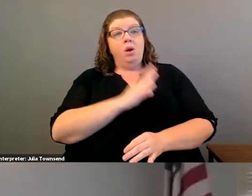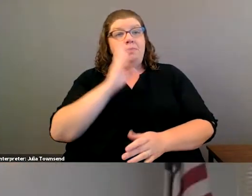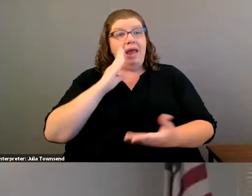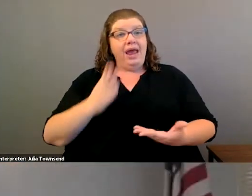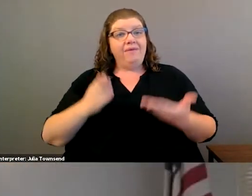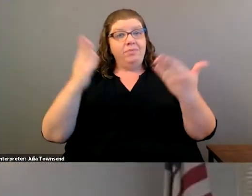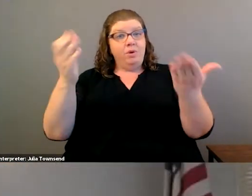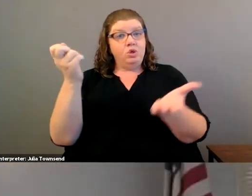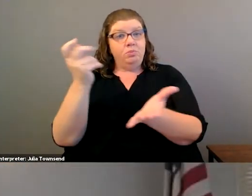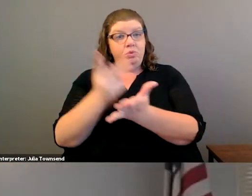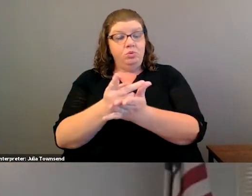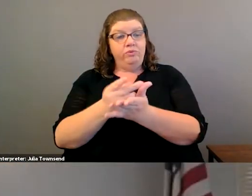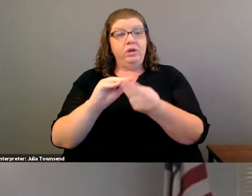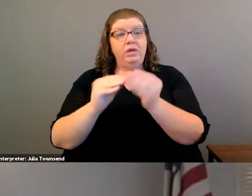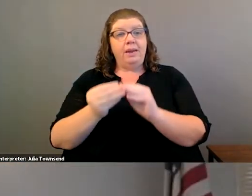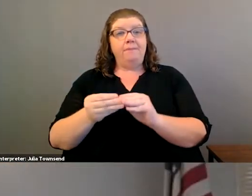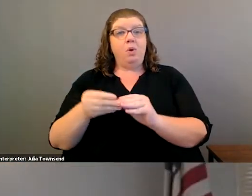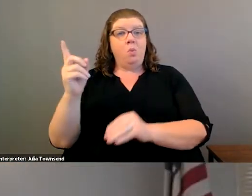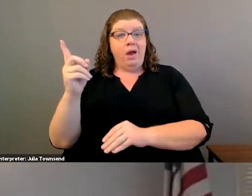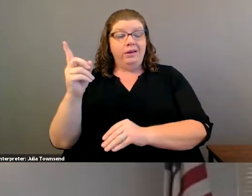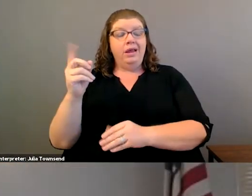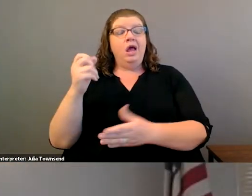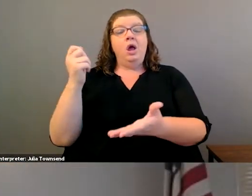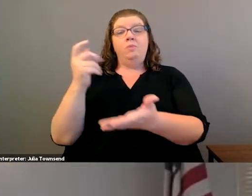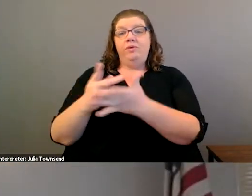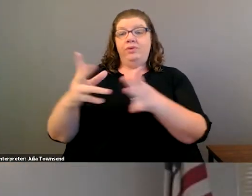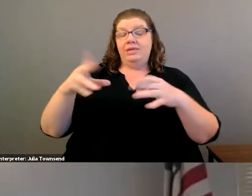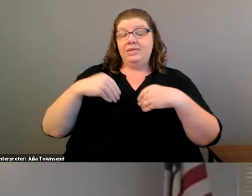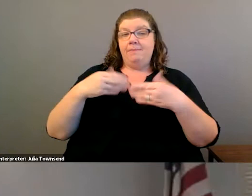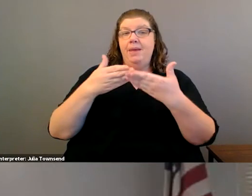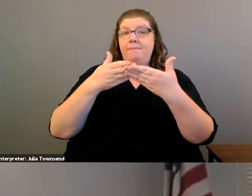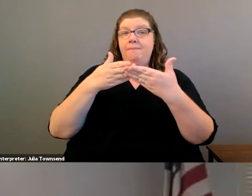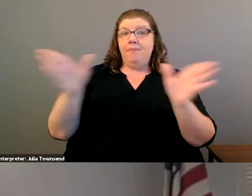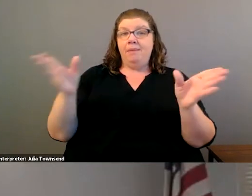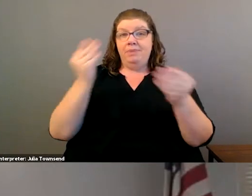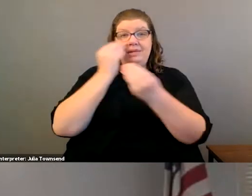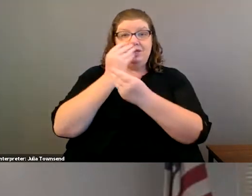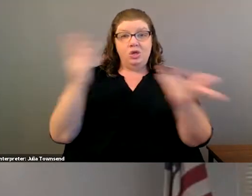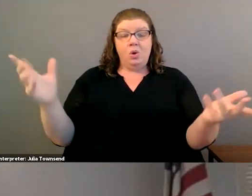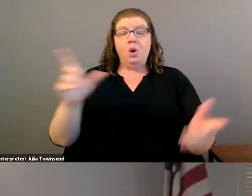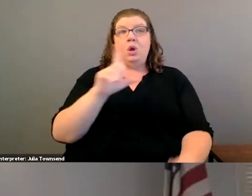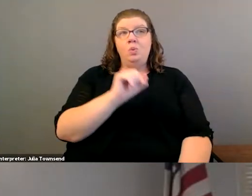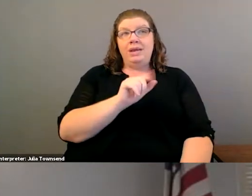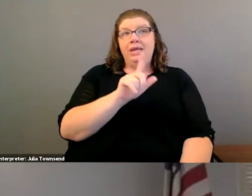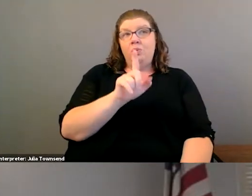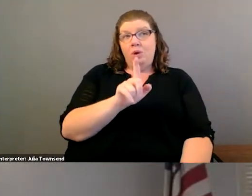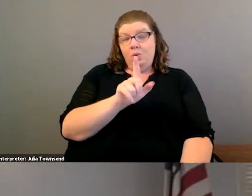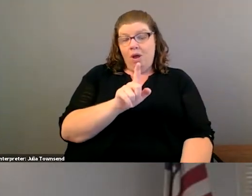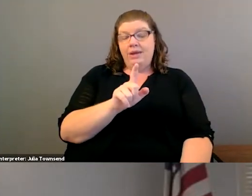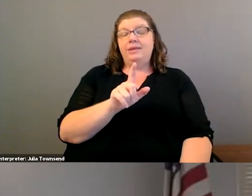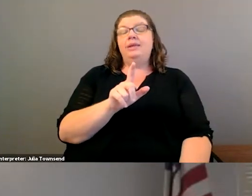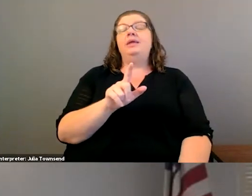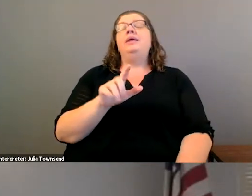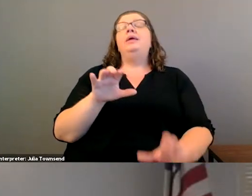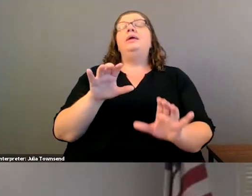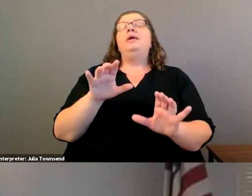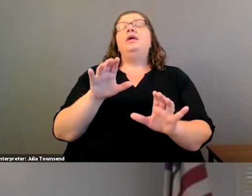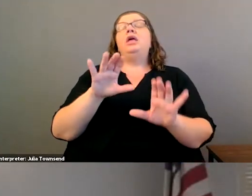to approve item number 1, the approval to accept the public disclosure of 2021 collective bargaining